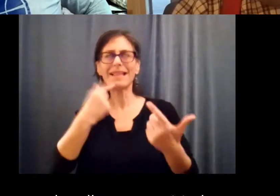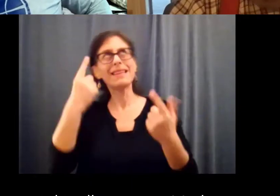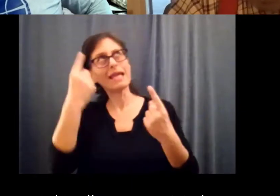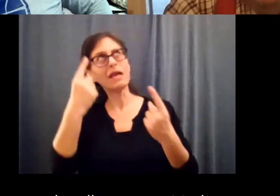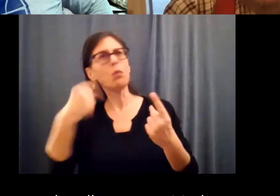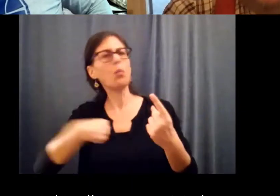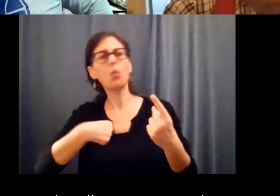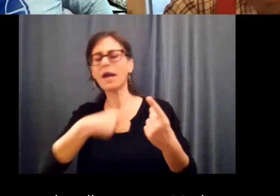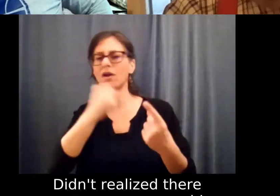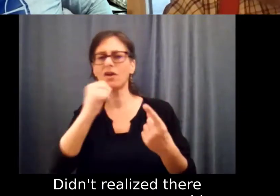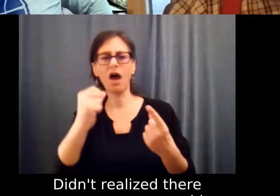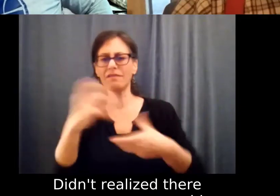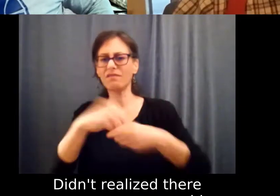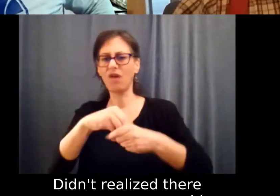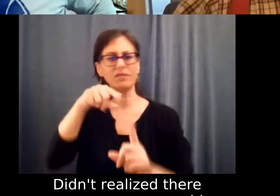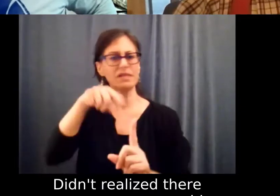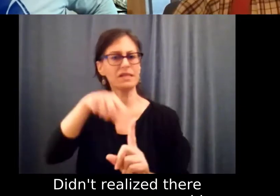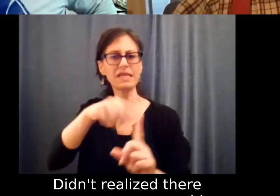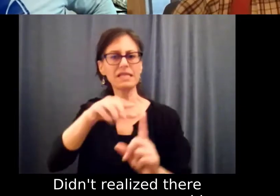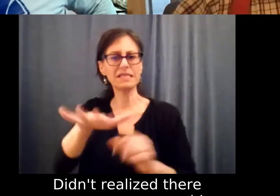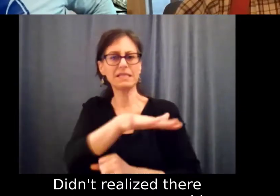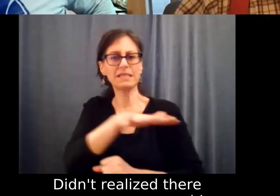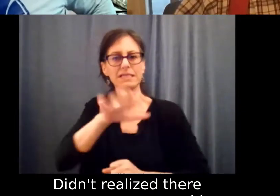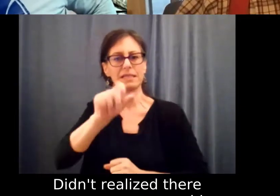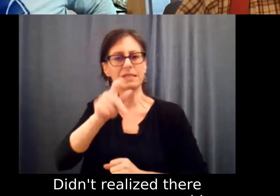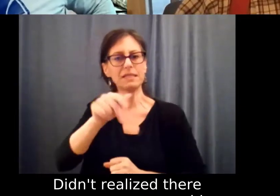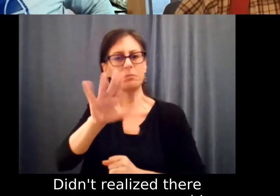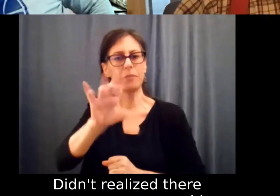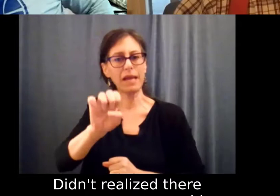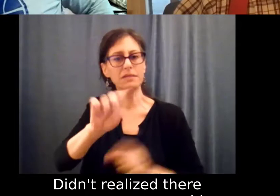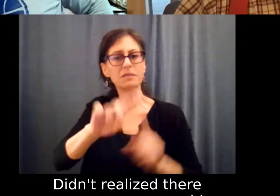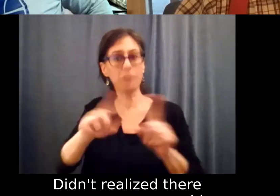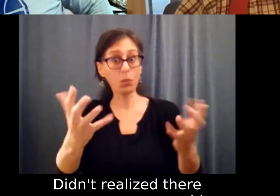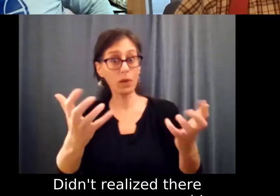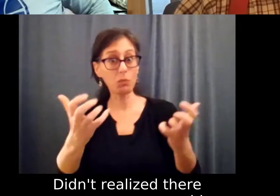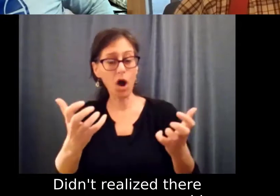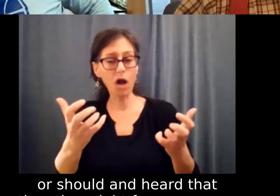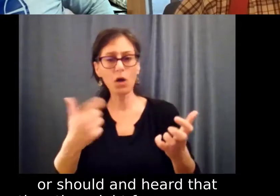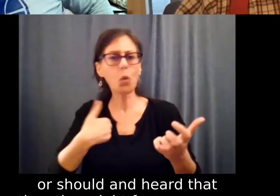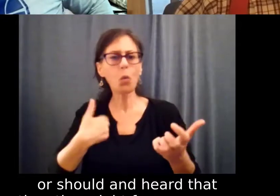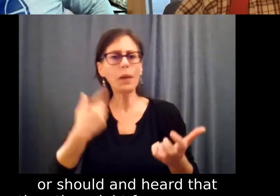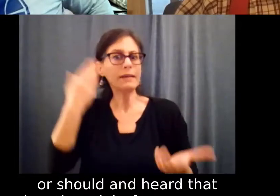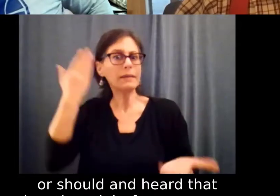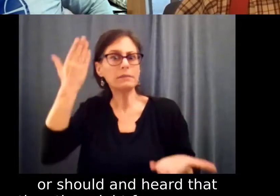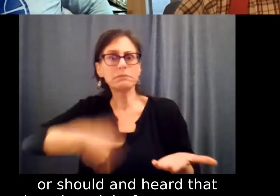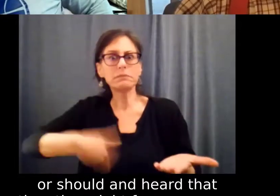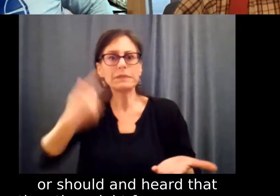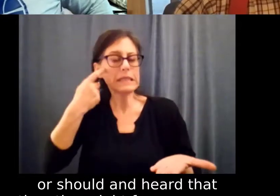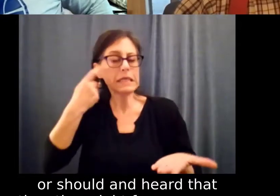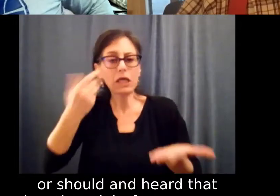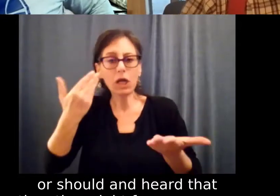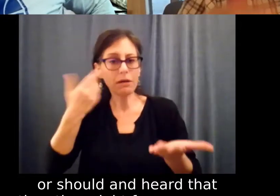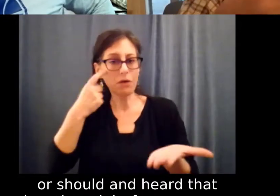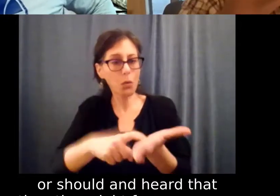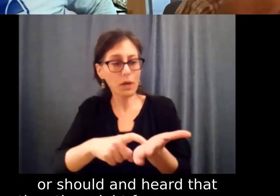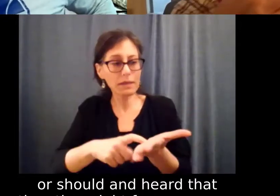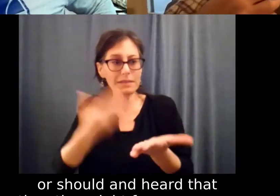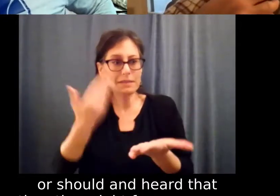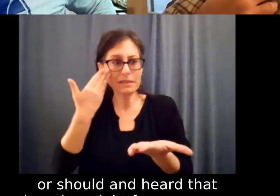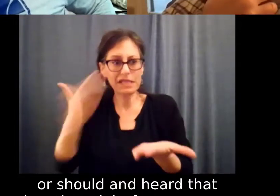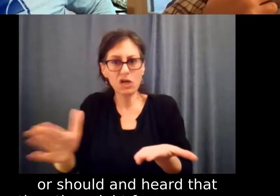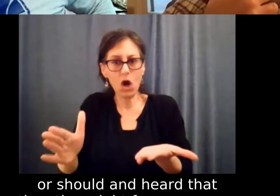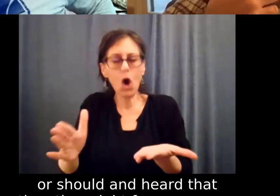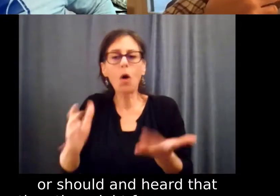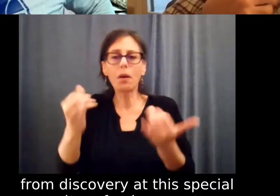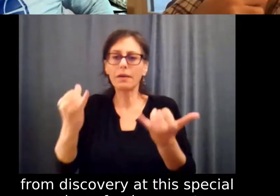that we want to be. Right. We didn't realize that there was a space or that we could or should. And I just heard that the other